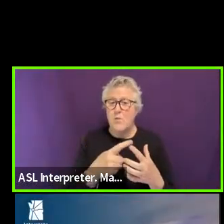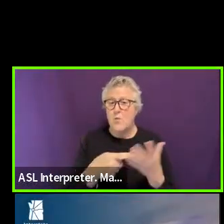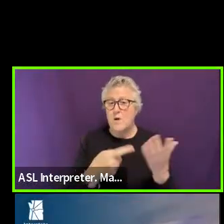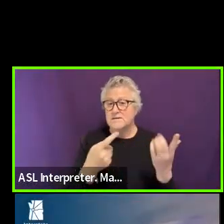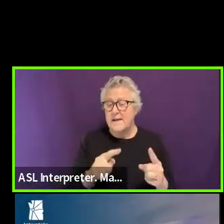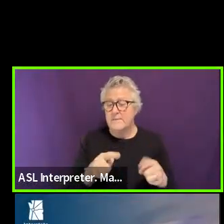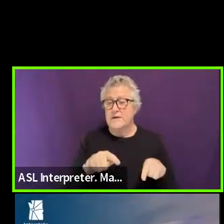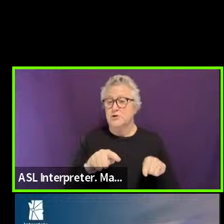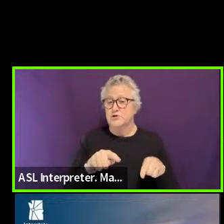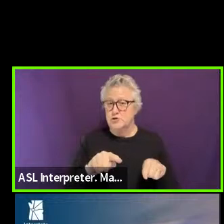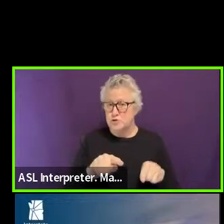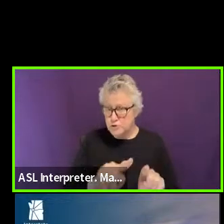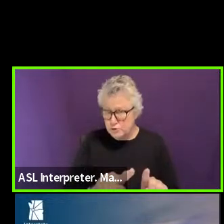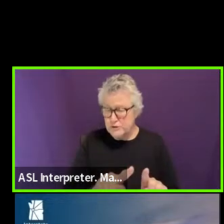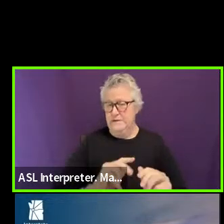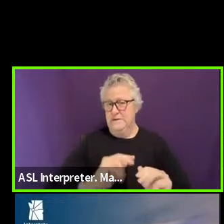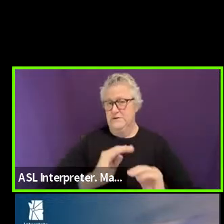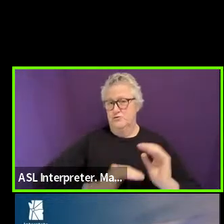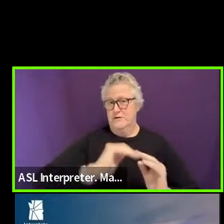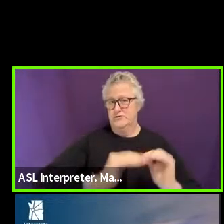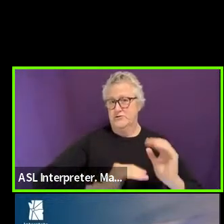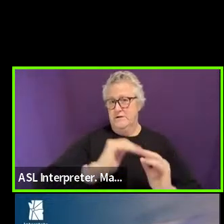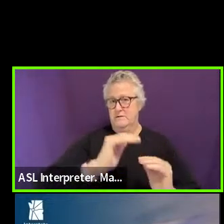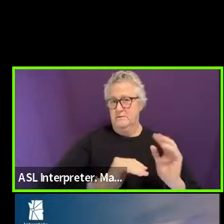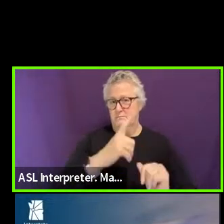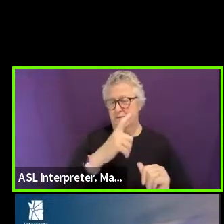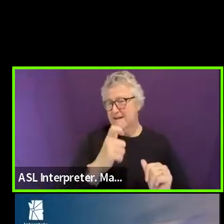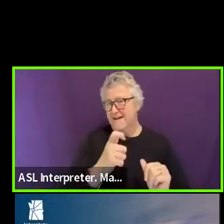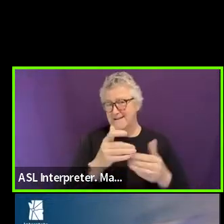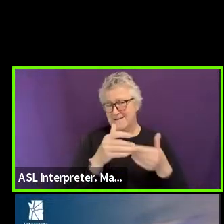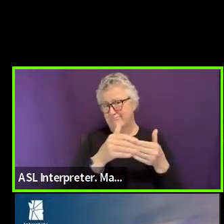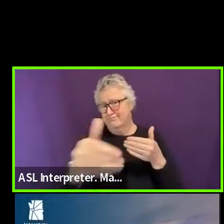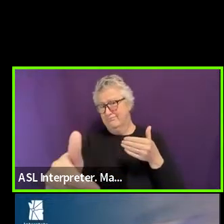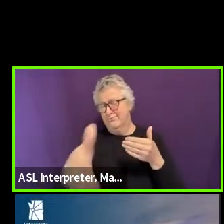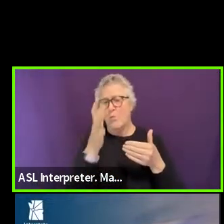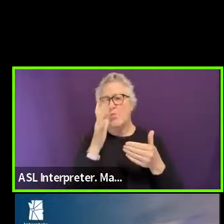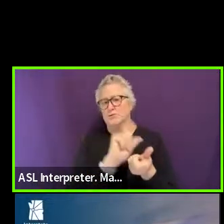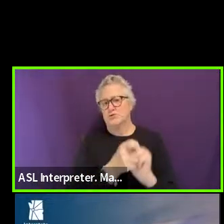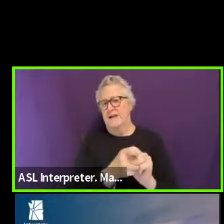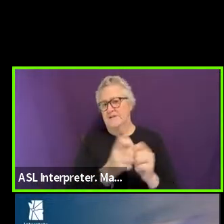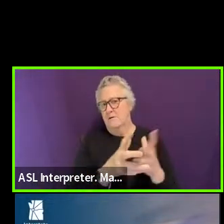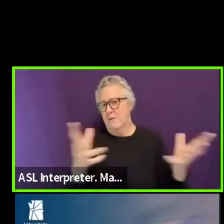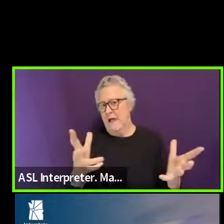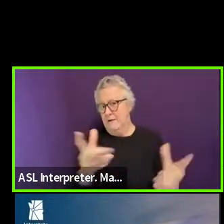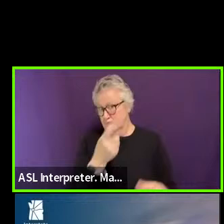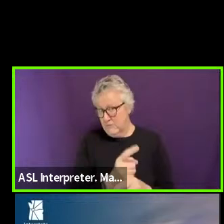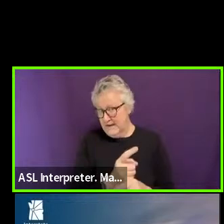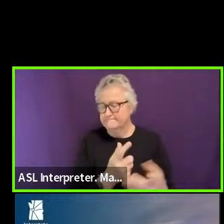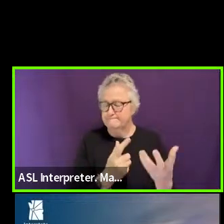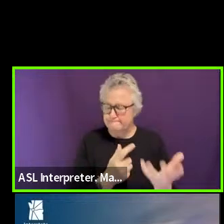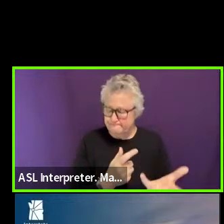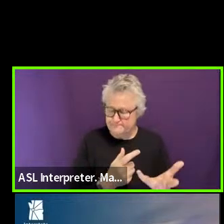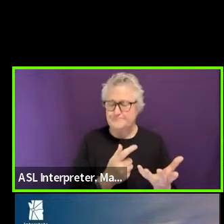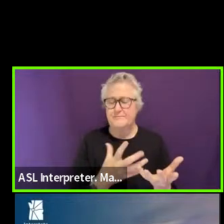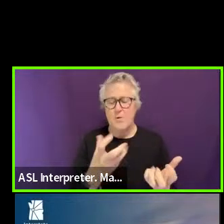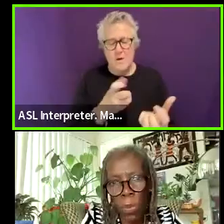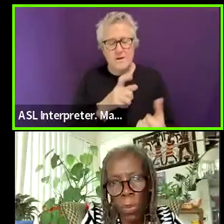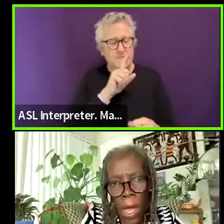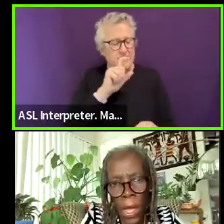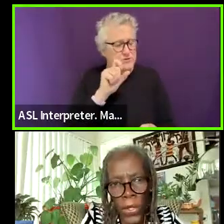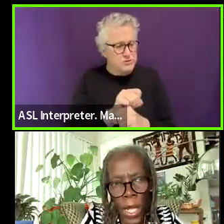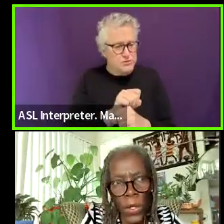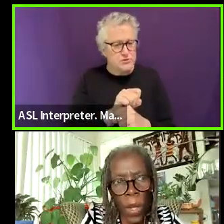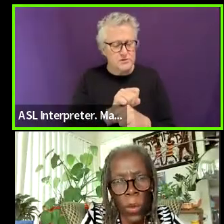right? And as well as making sure that as we move forward with